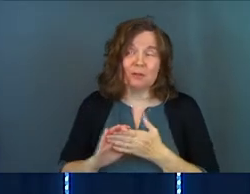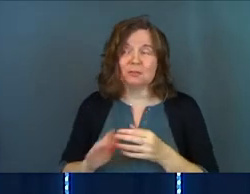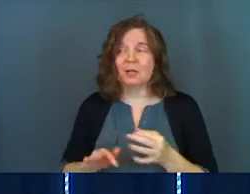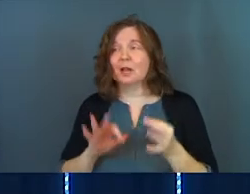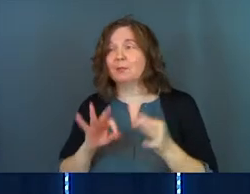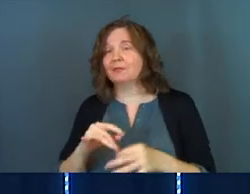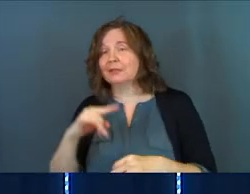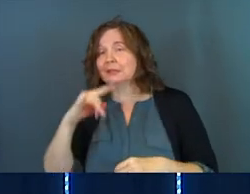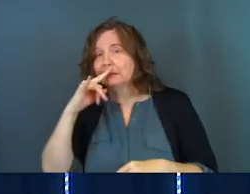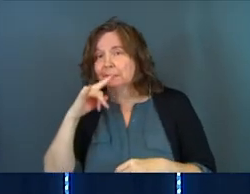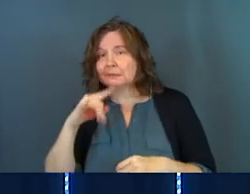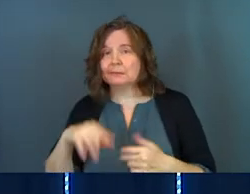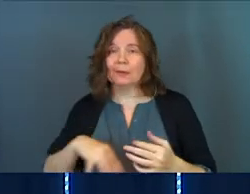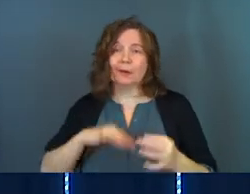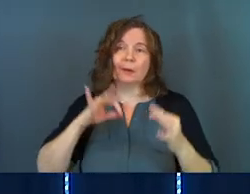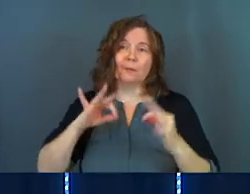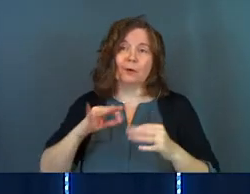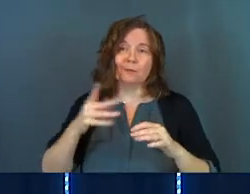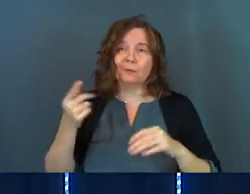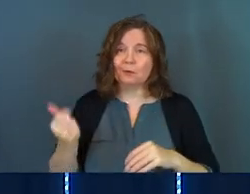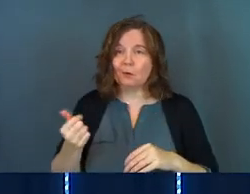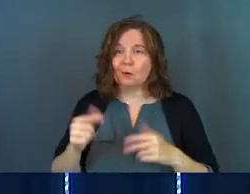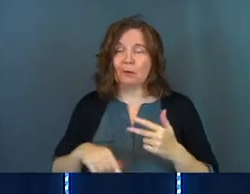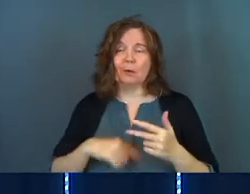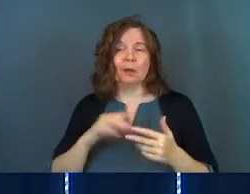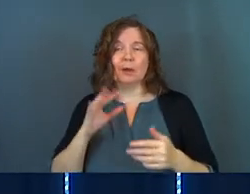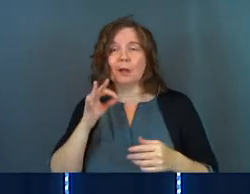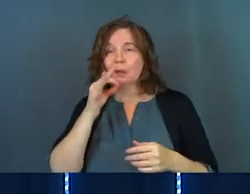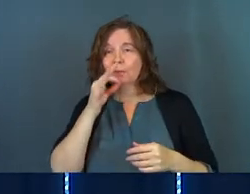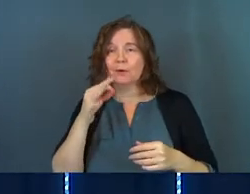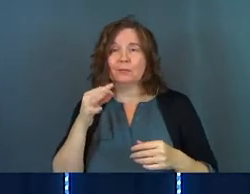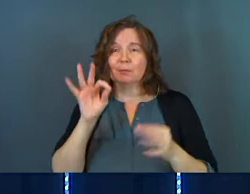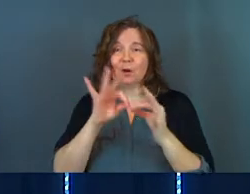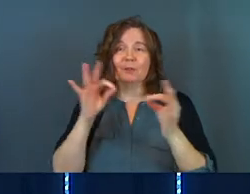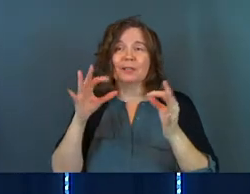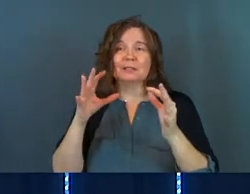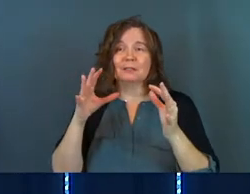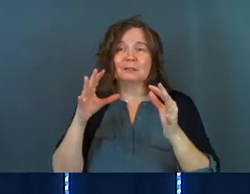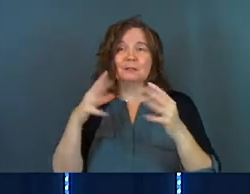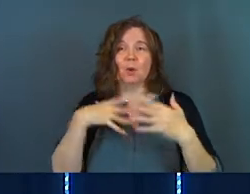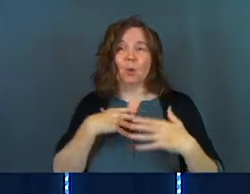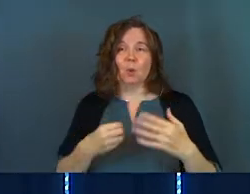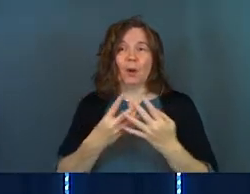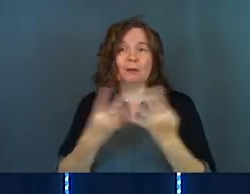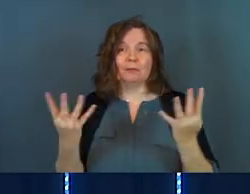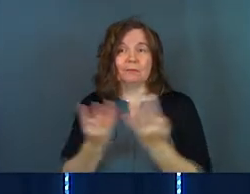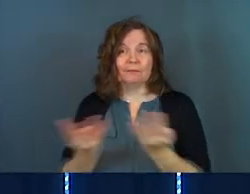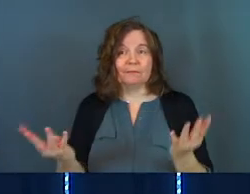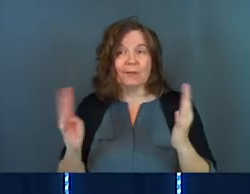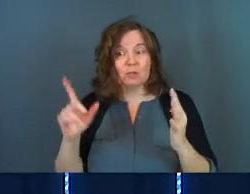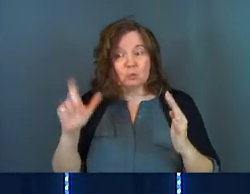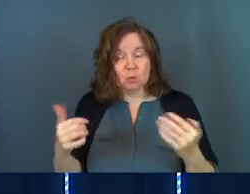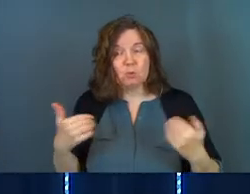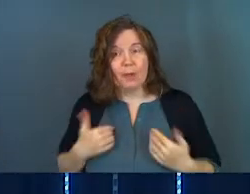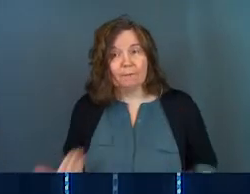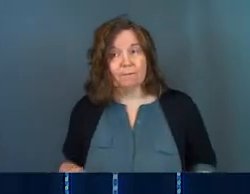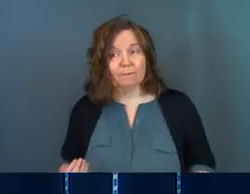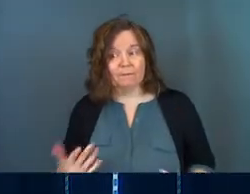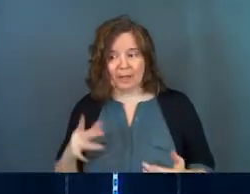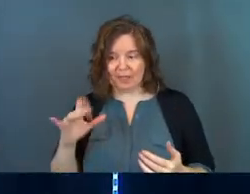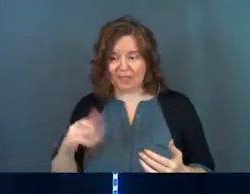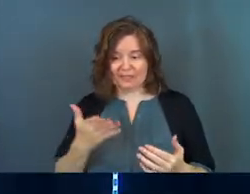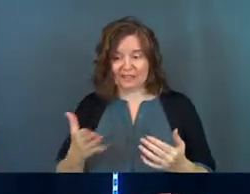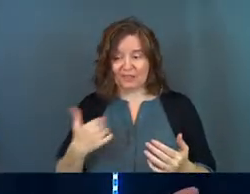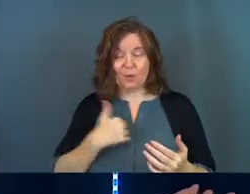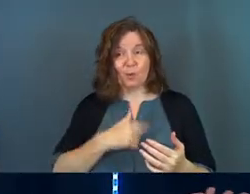and perfect kids and a perfect dog and a perfect white picket fence. That's what you're supposed to have. And